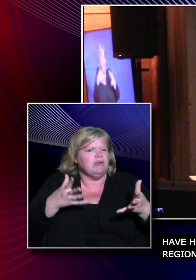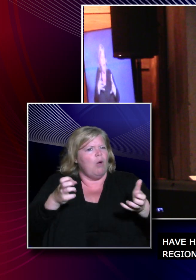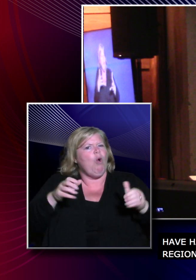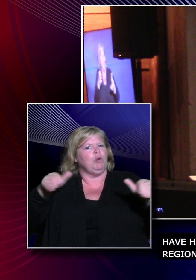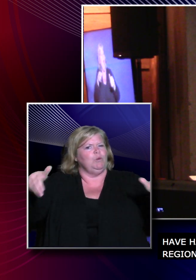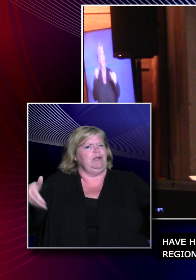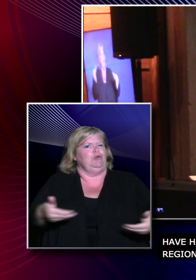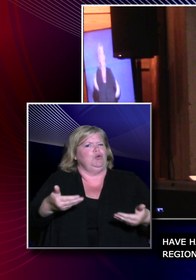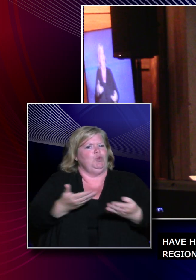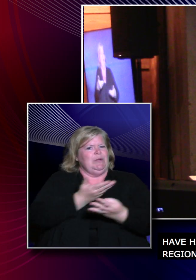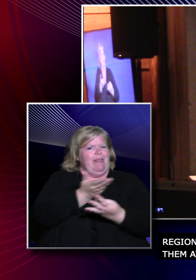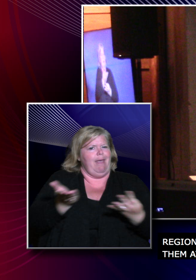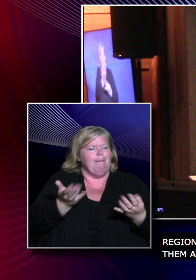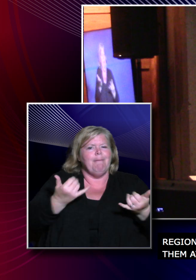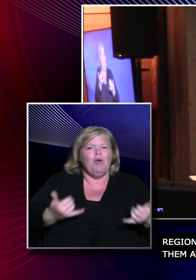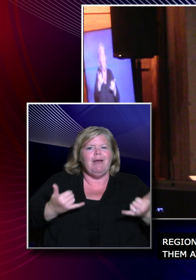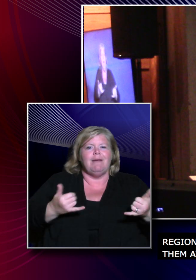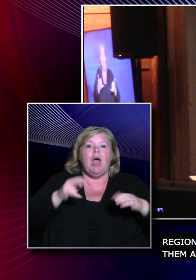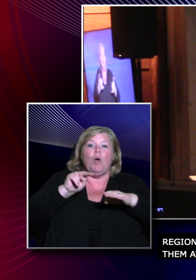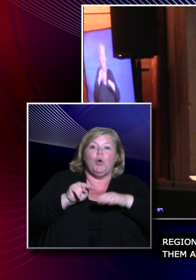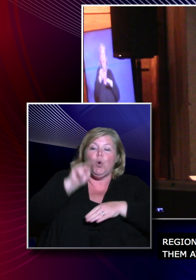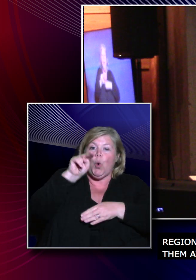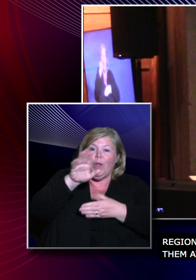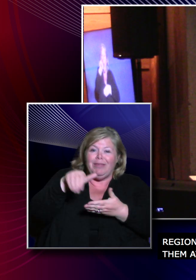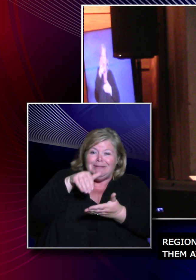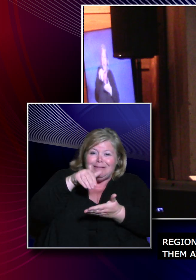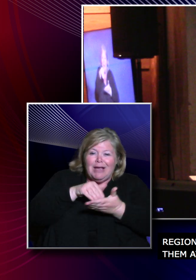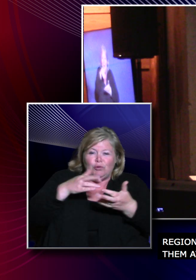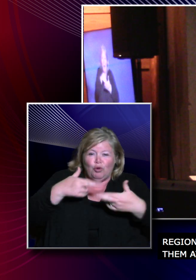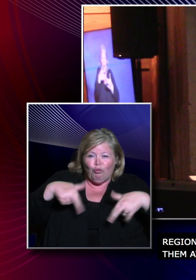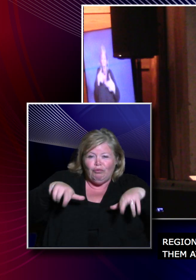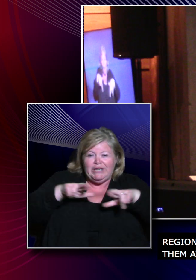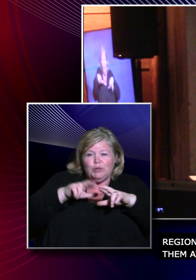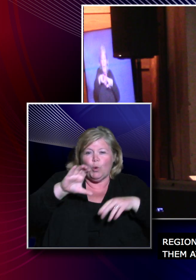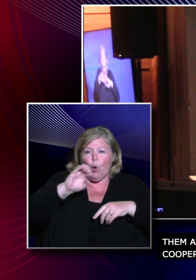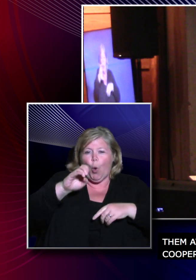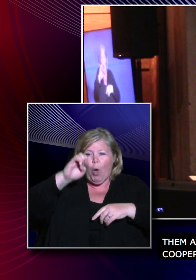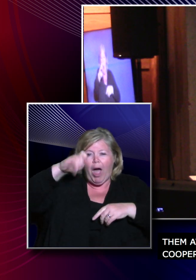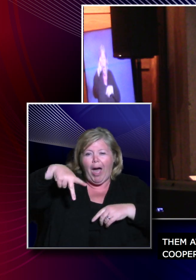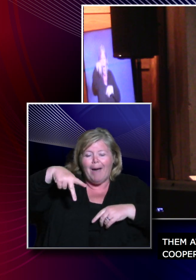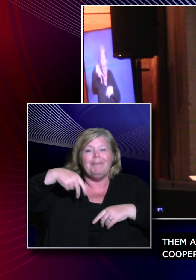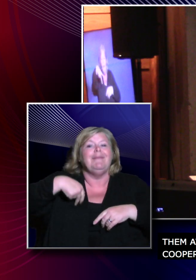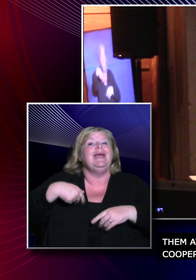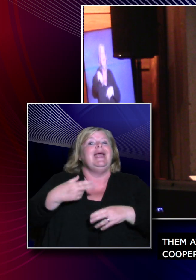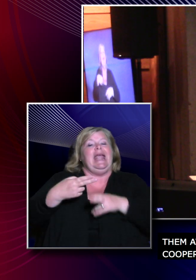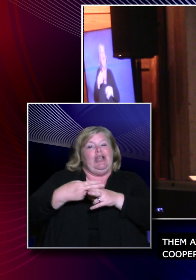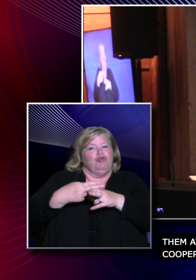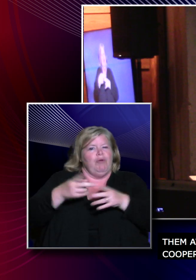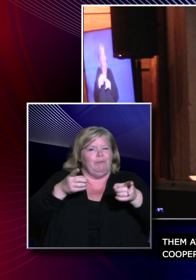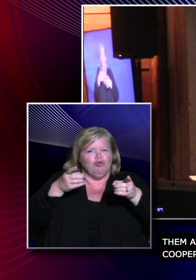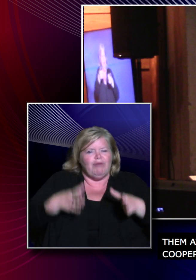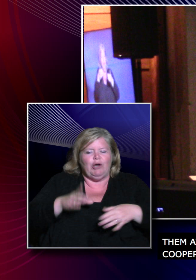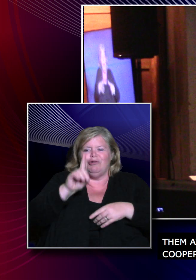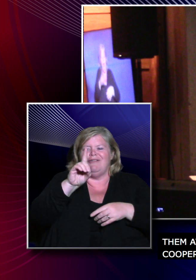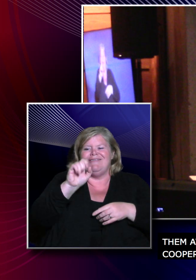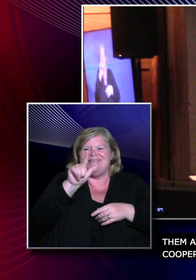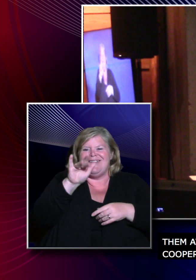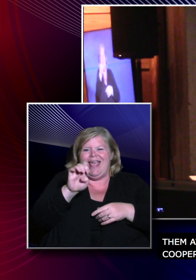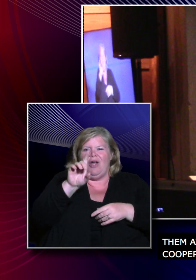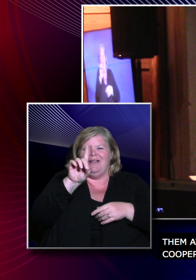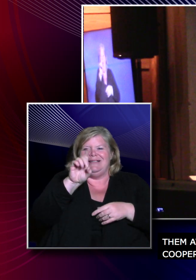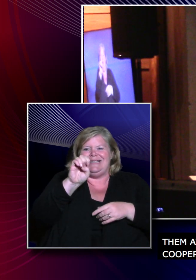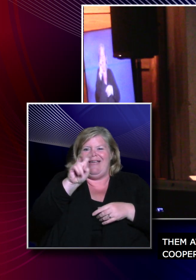time. Our North Central Regional Cooperative Interim Director is Mr. Dale DeVries, and we'd like to welcome